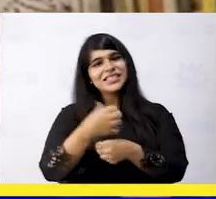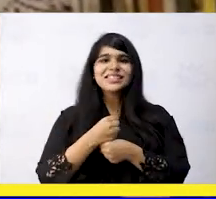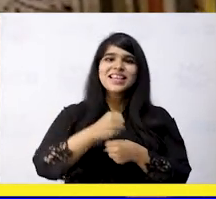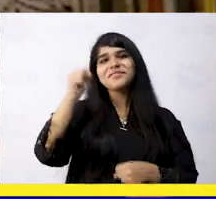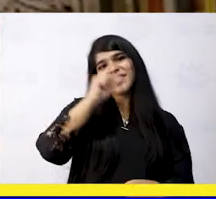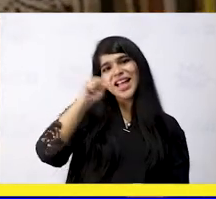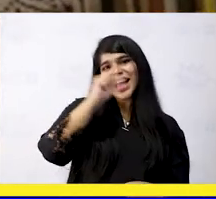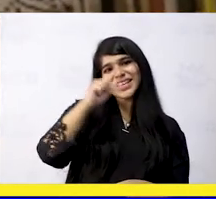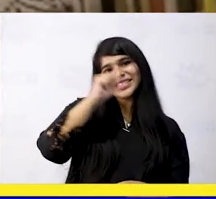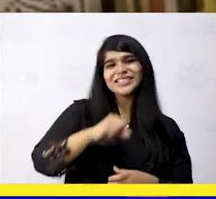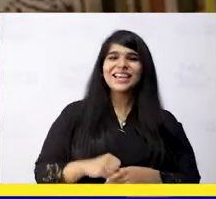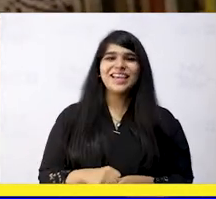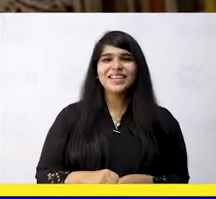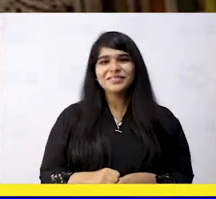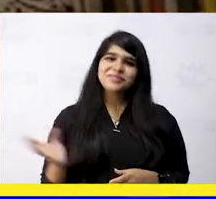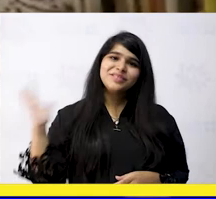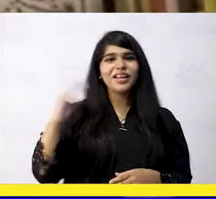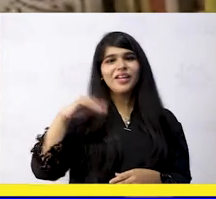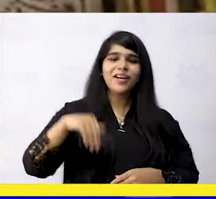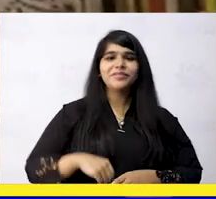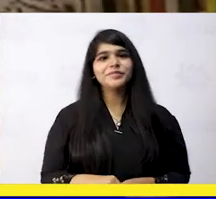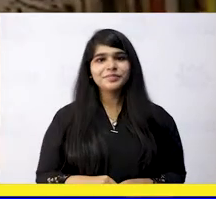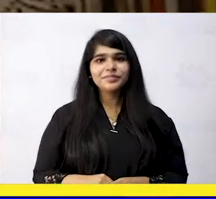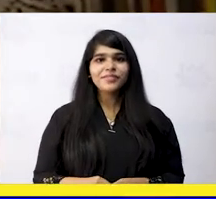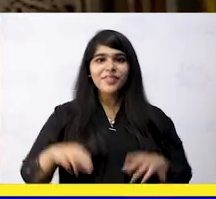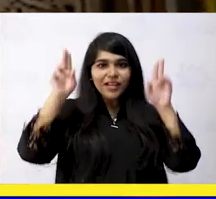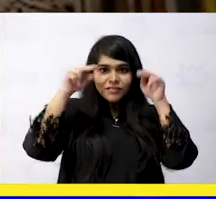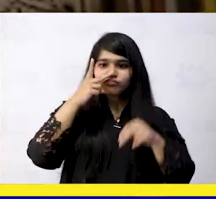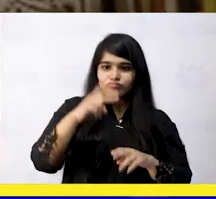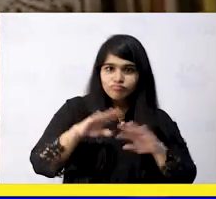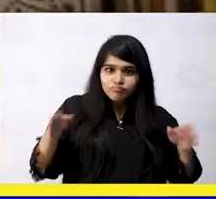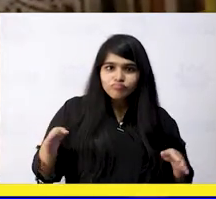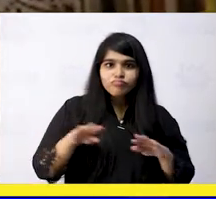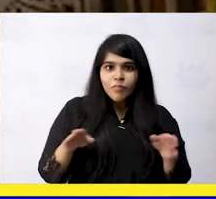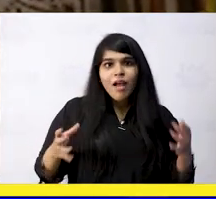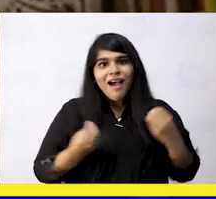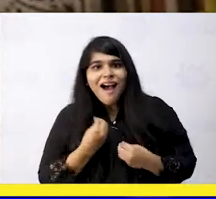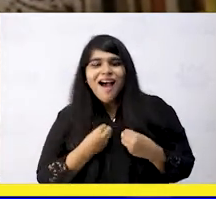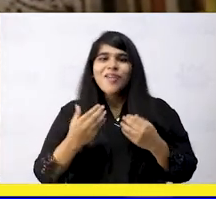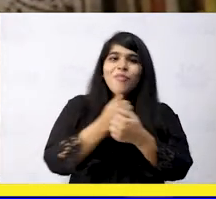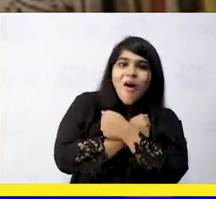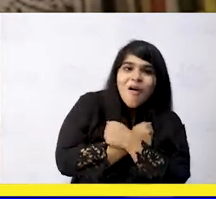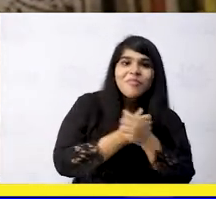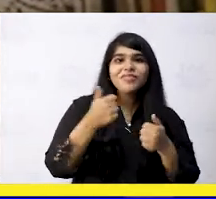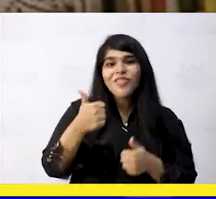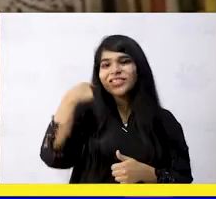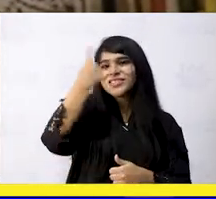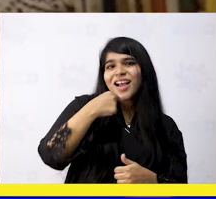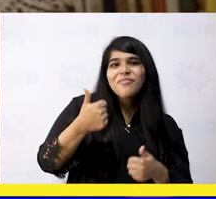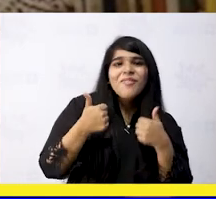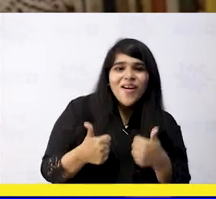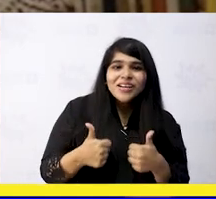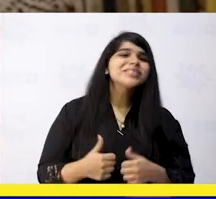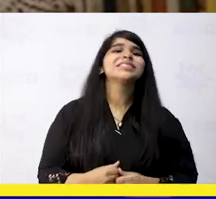that ice cream together now. Hey, let's go! And the hare looked at the tortoise's warm, friendly, loving face